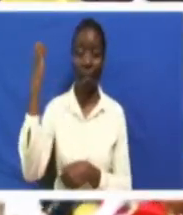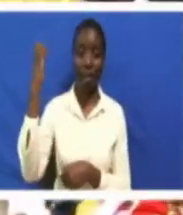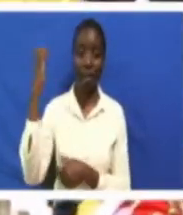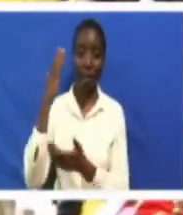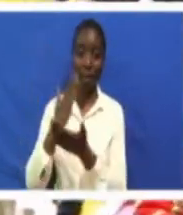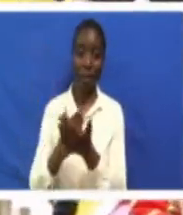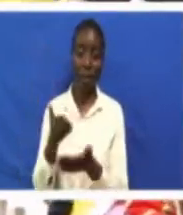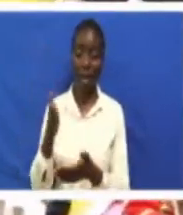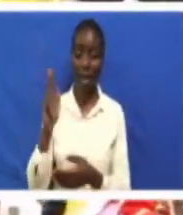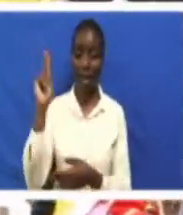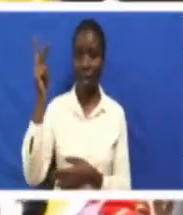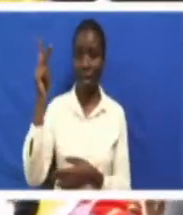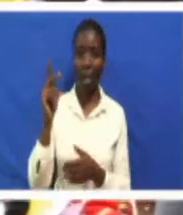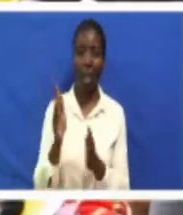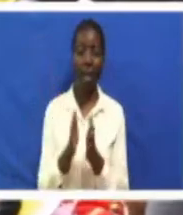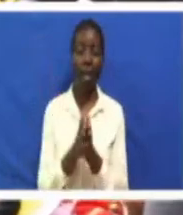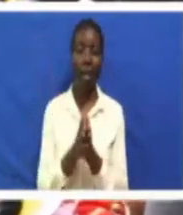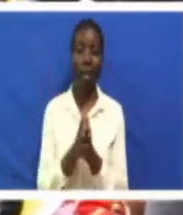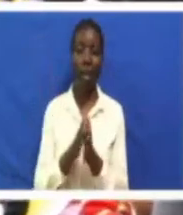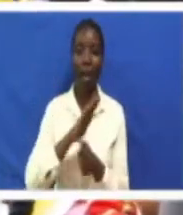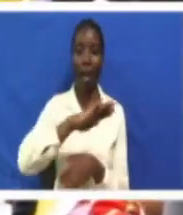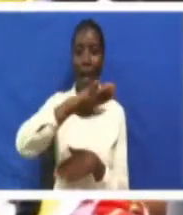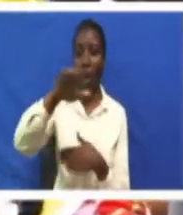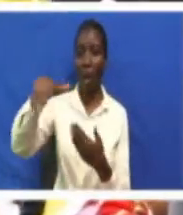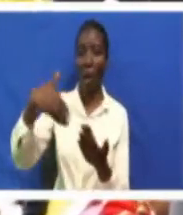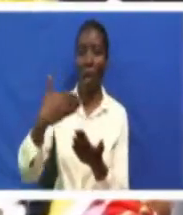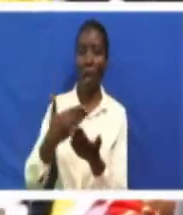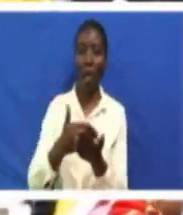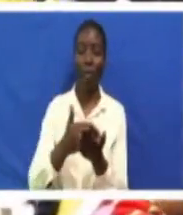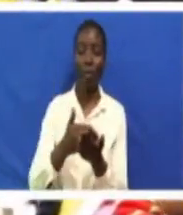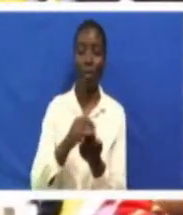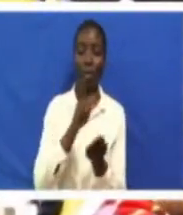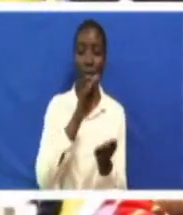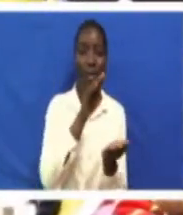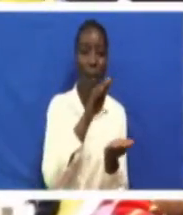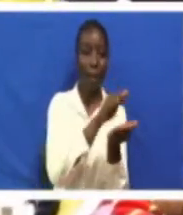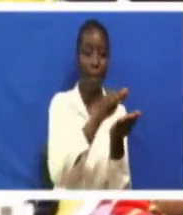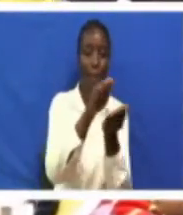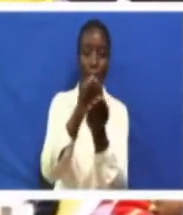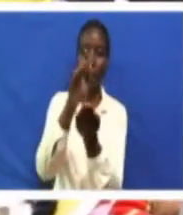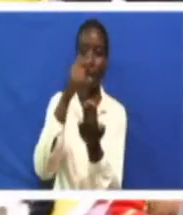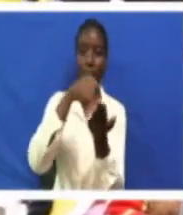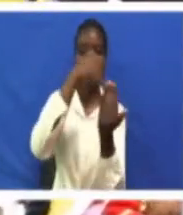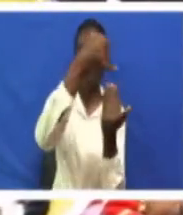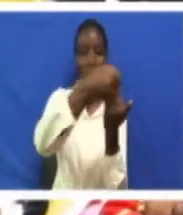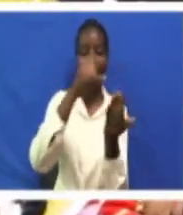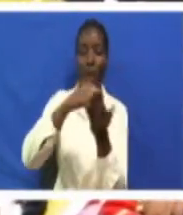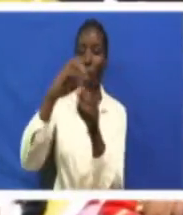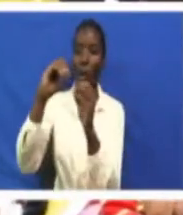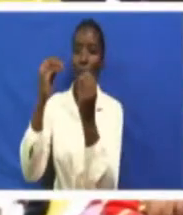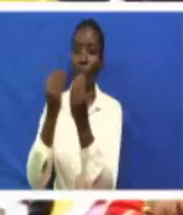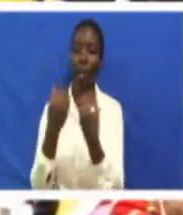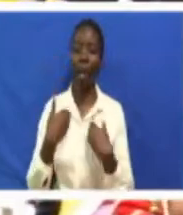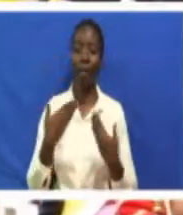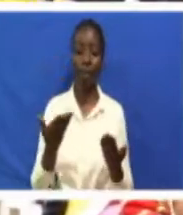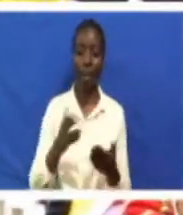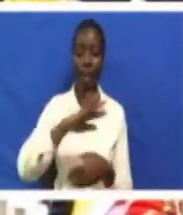of Nairobi here in Kenya and around all their branches Countrywide we are still at Rosemary's